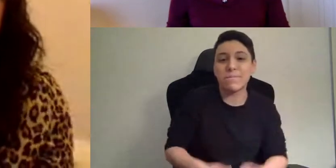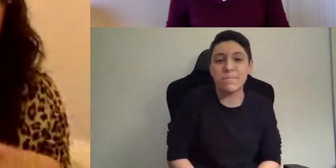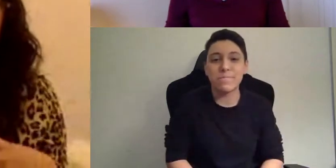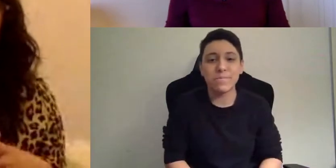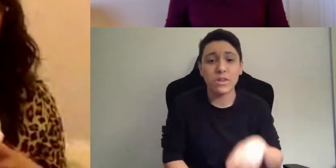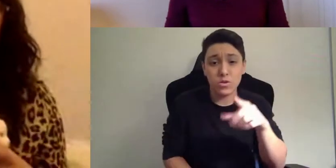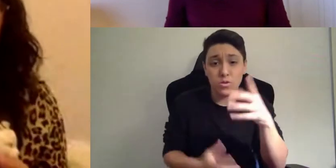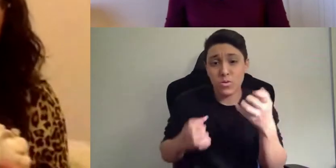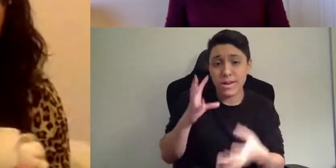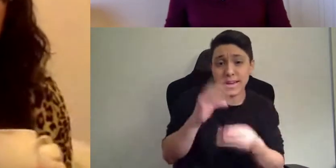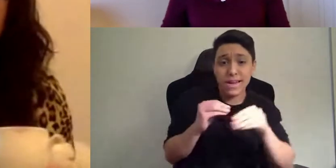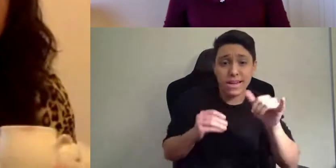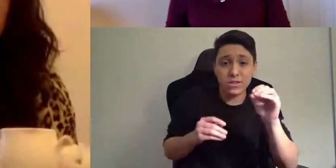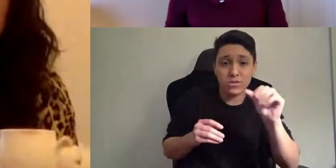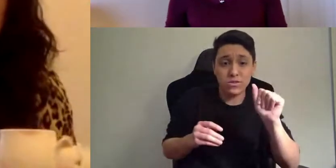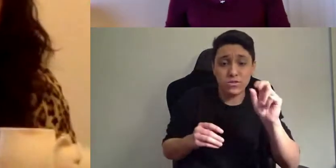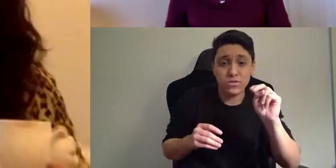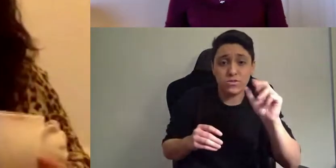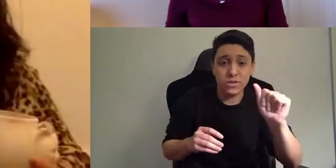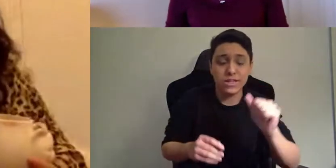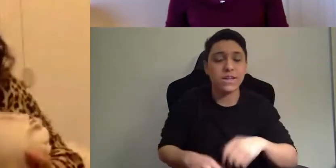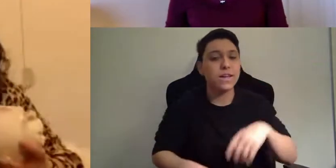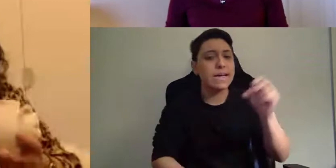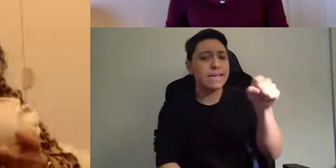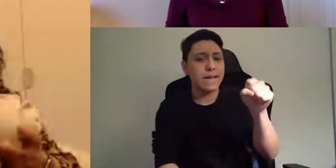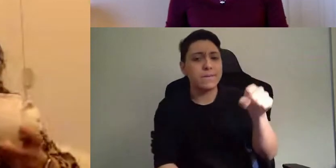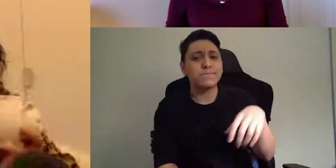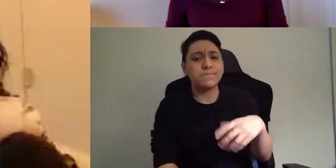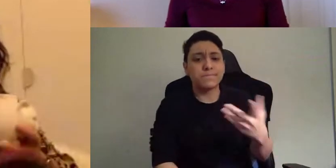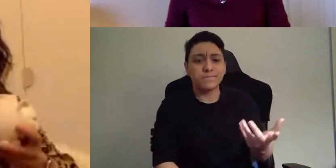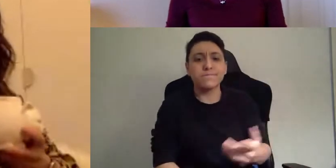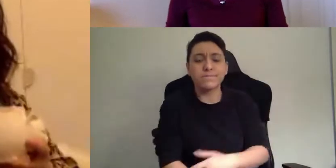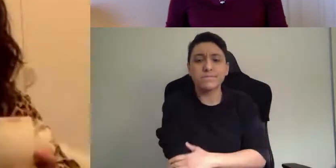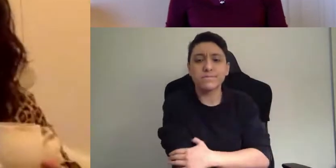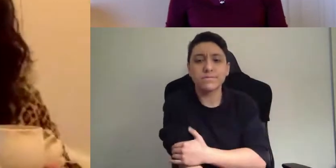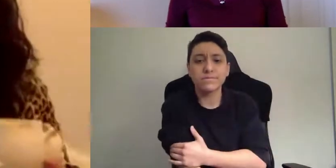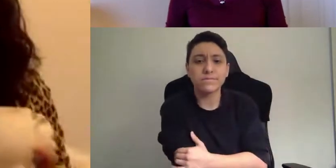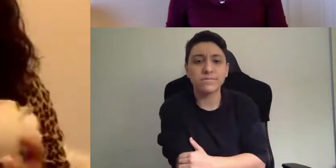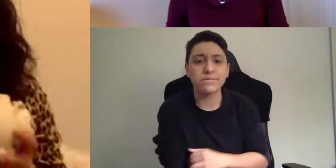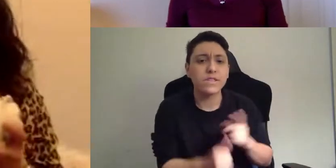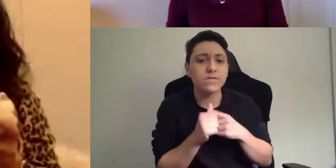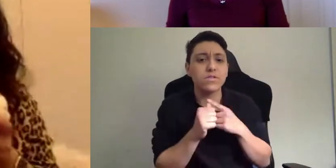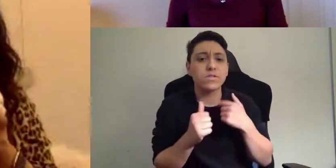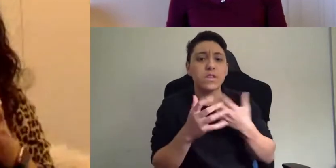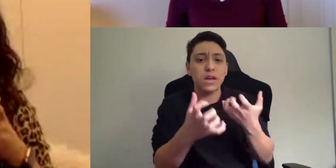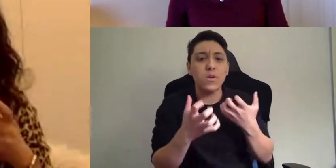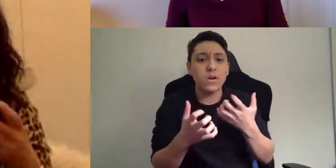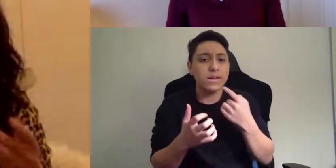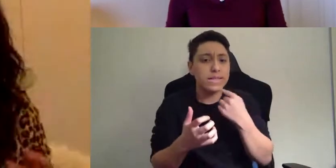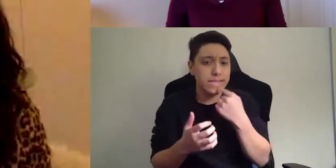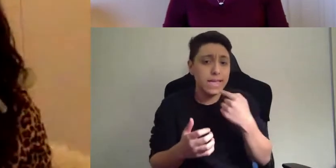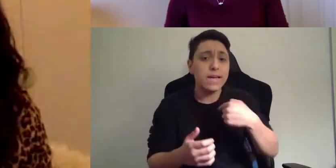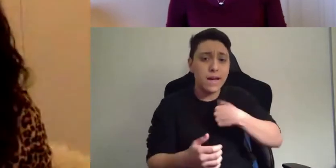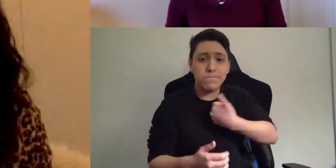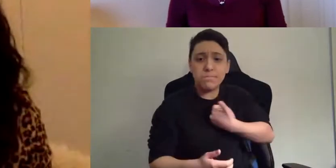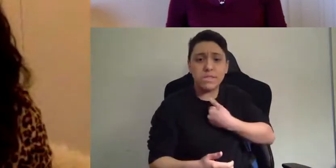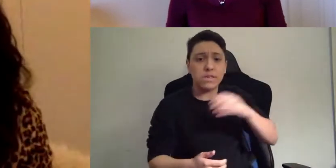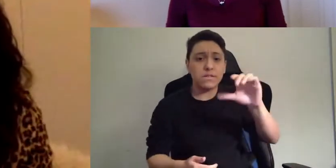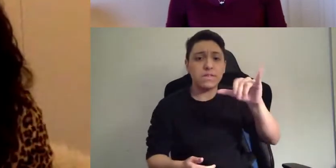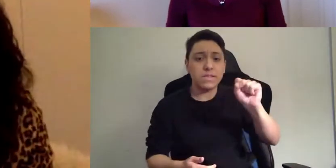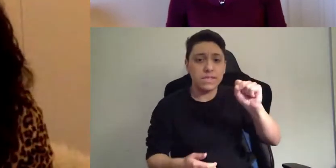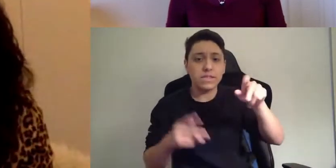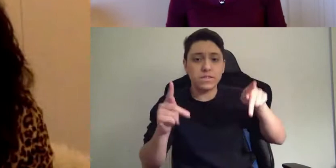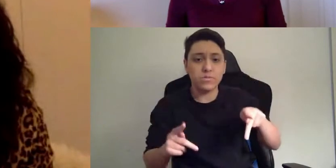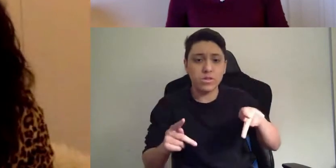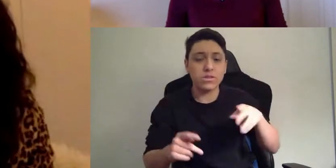Joanna? Yeah, I first of all want to say that I am a cis person, and so I did